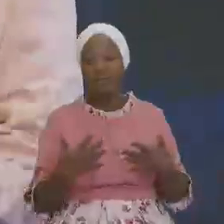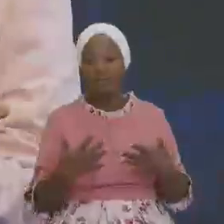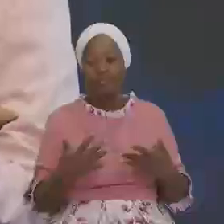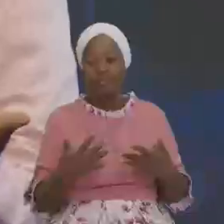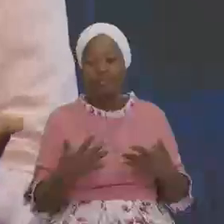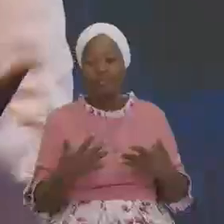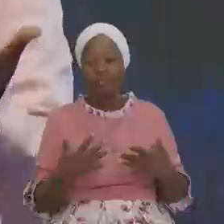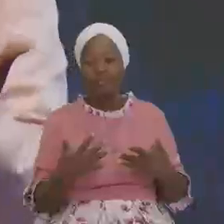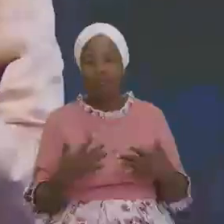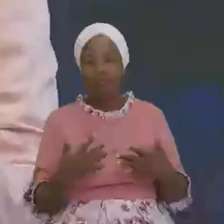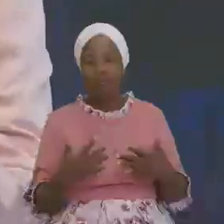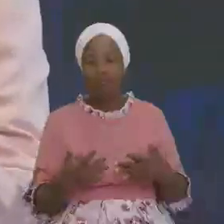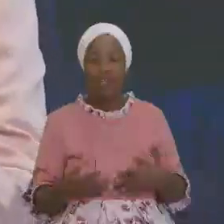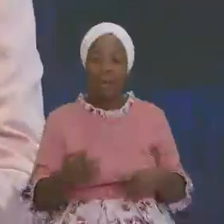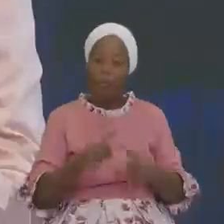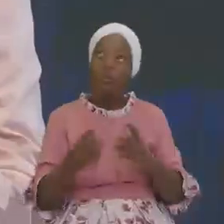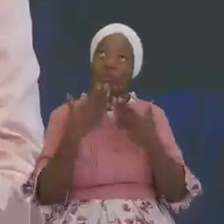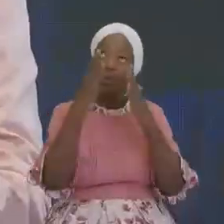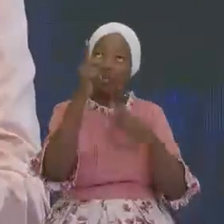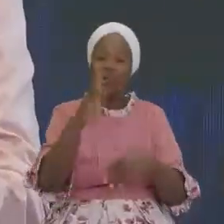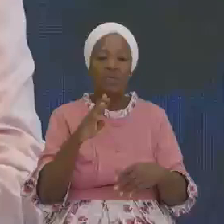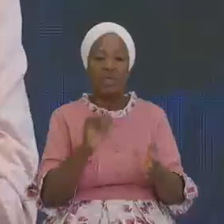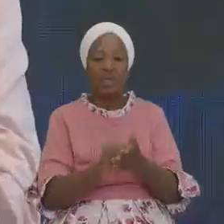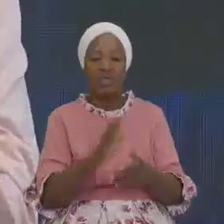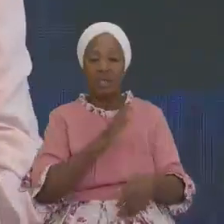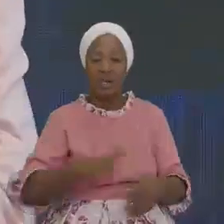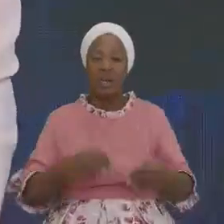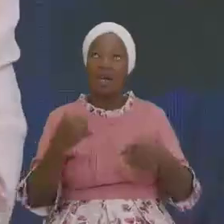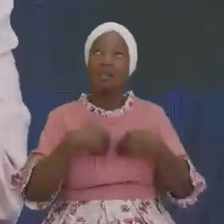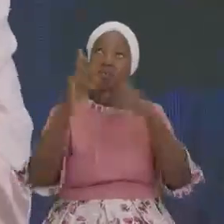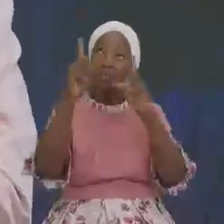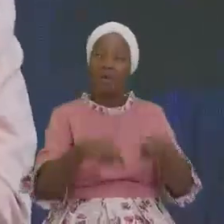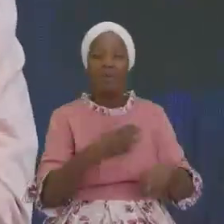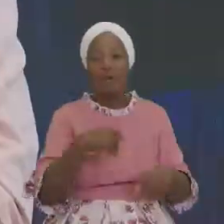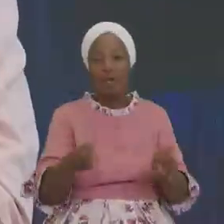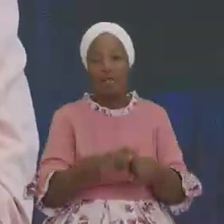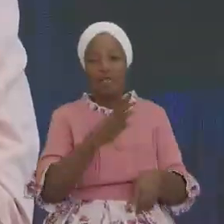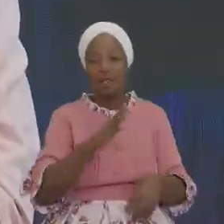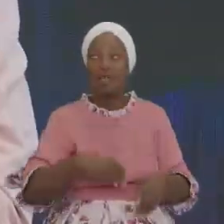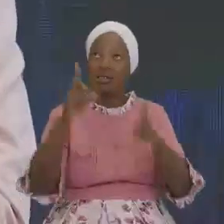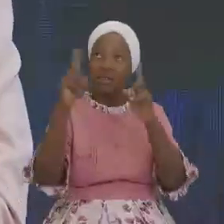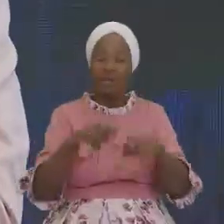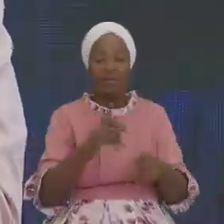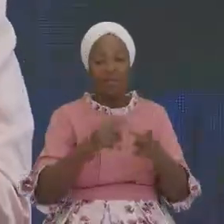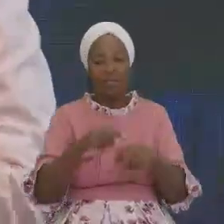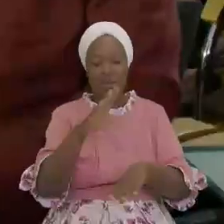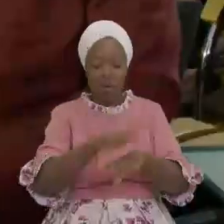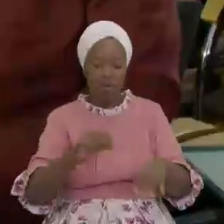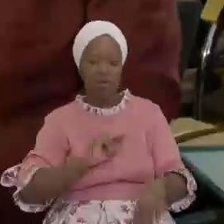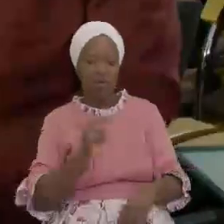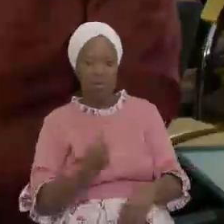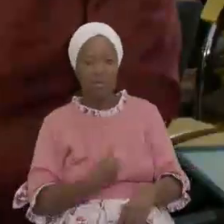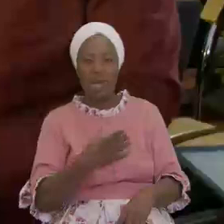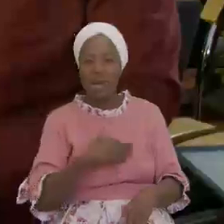But thank God, Christ has come. And as Christ comes, he calls us. And when